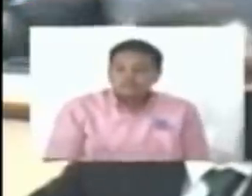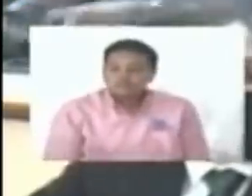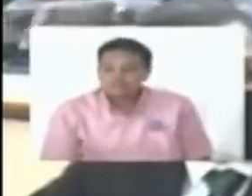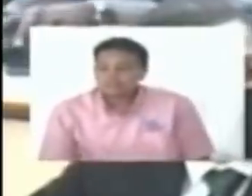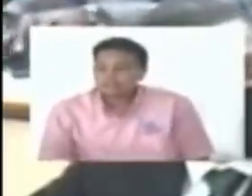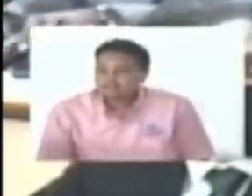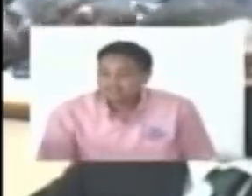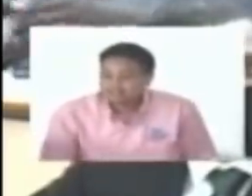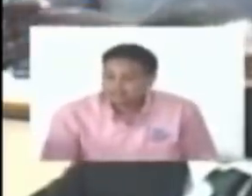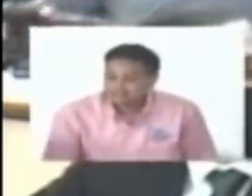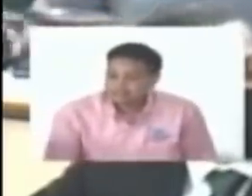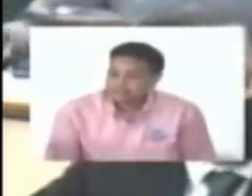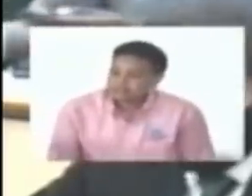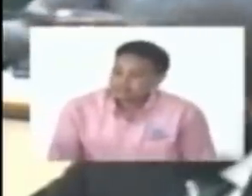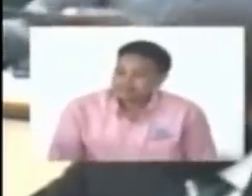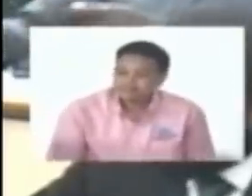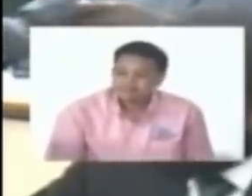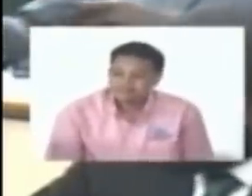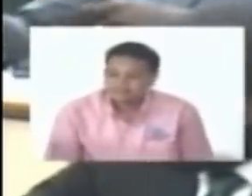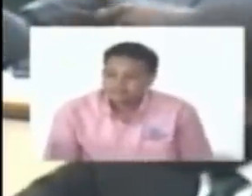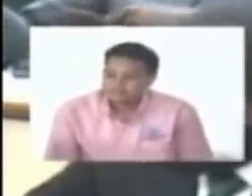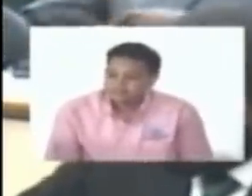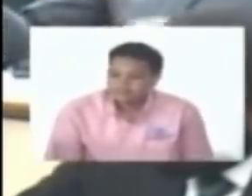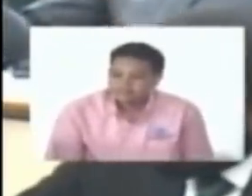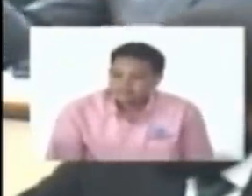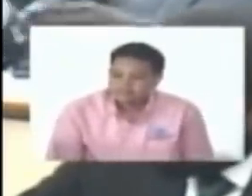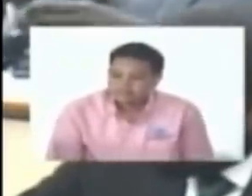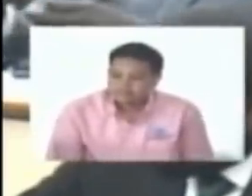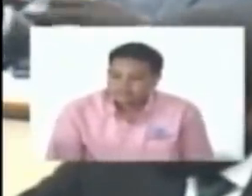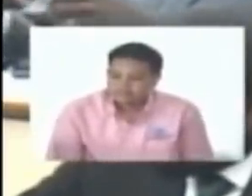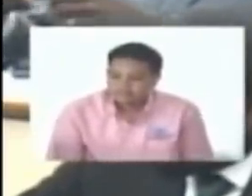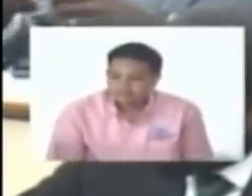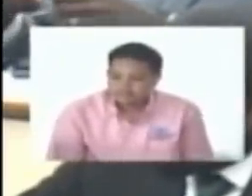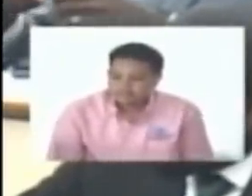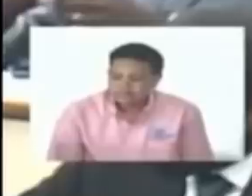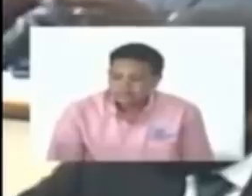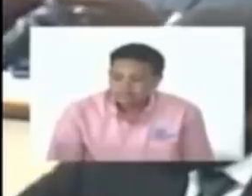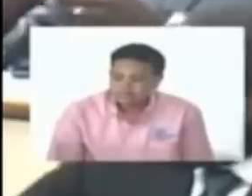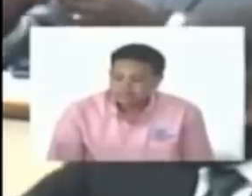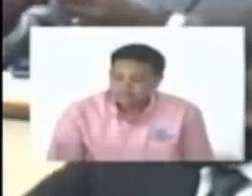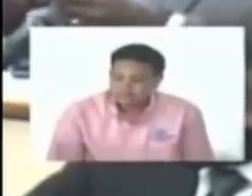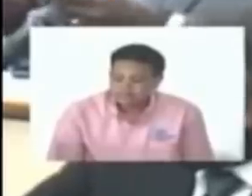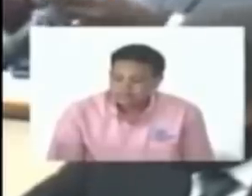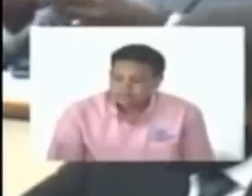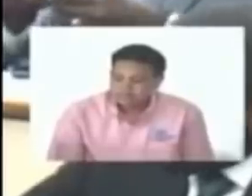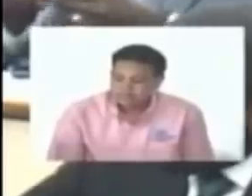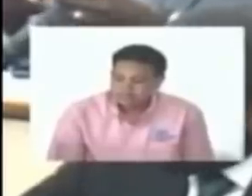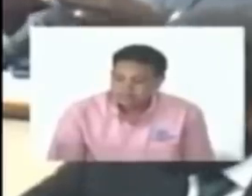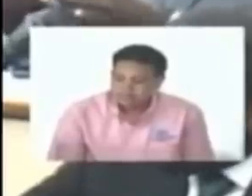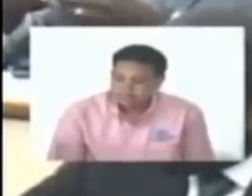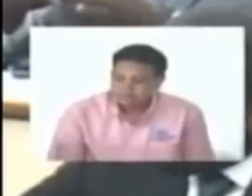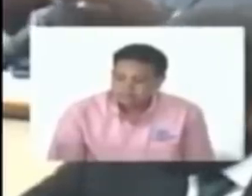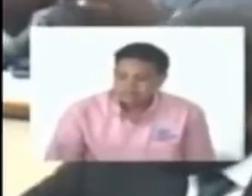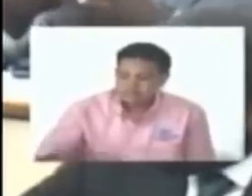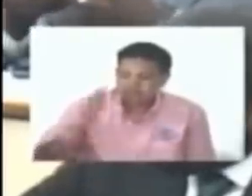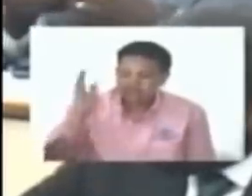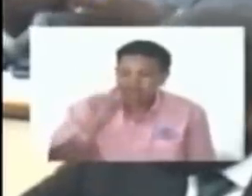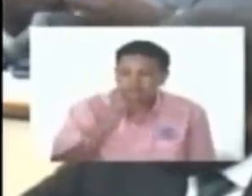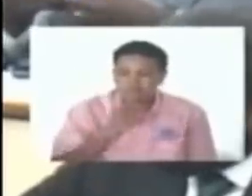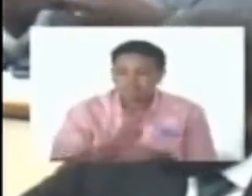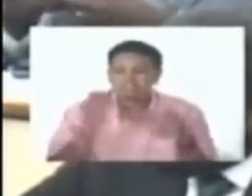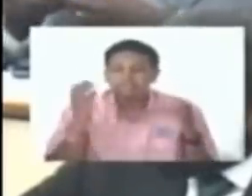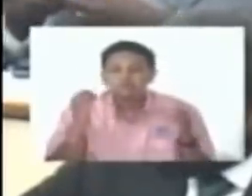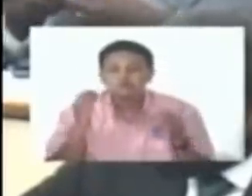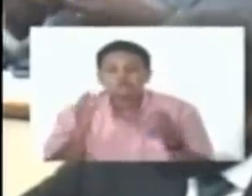will be paid to creative practitioners under the CARE program. Practitioners who have received or will receive funding under the CARE program will not